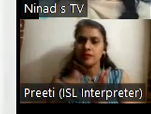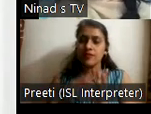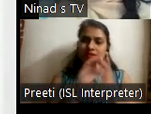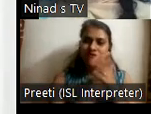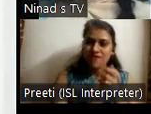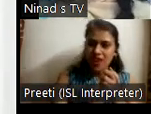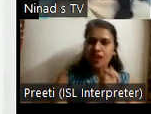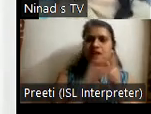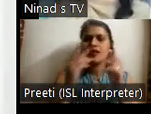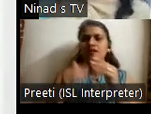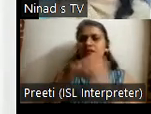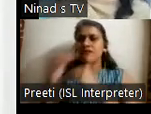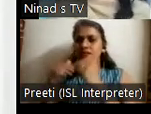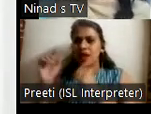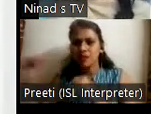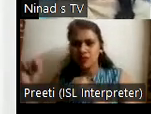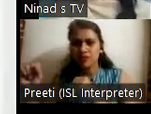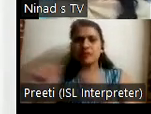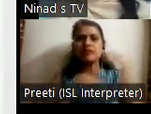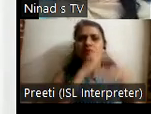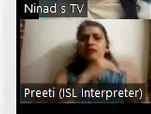friends, extended family members,